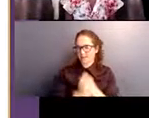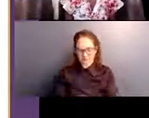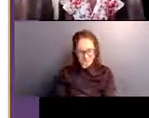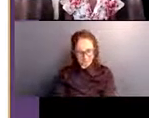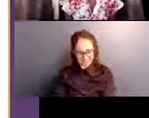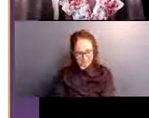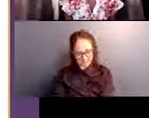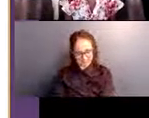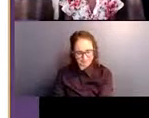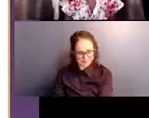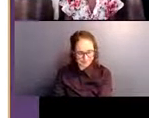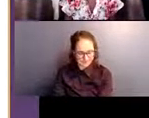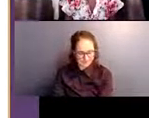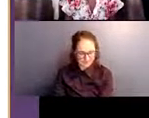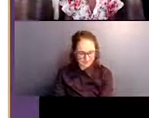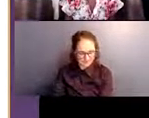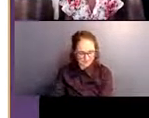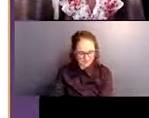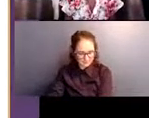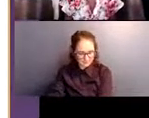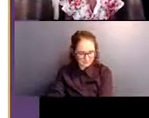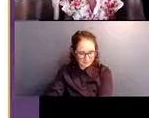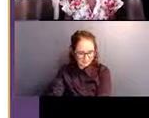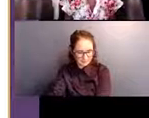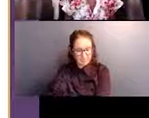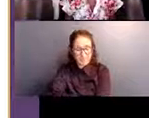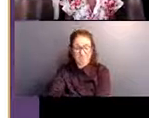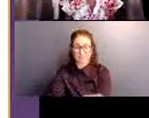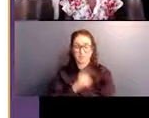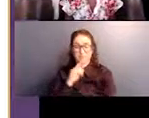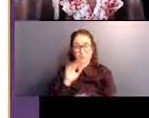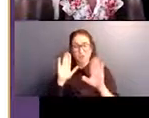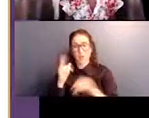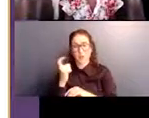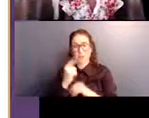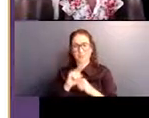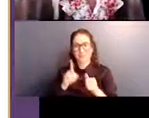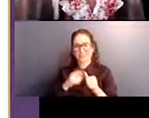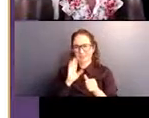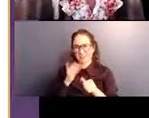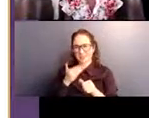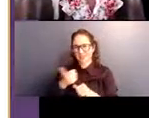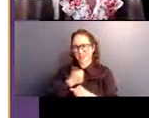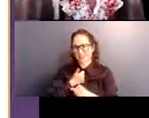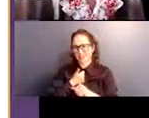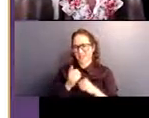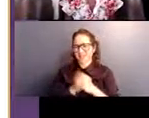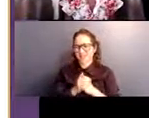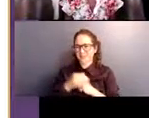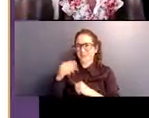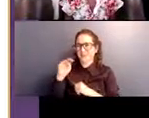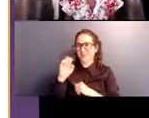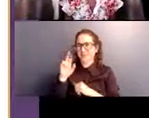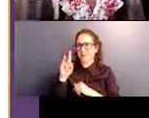a great question, Pam, and some really fascinating research out there. First, I'd like to introduce myself to our guests this evening. My name is